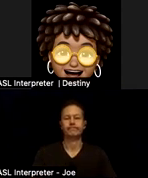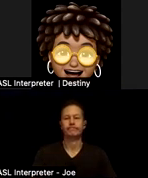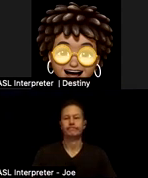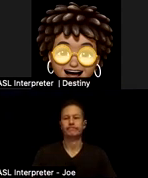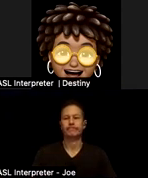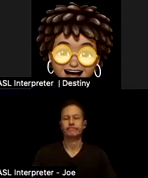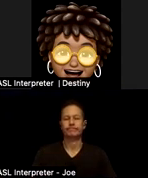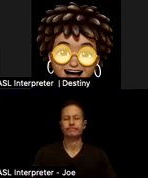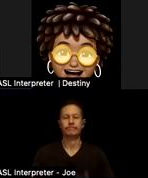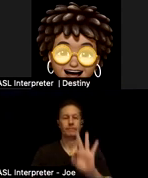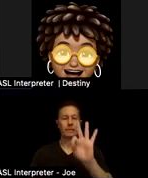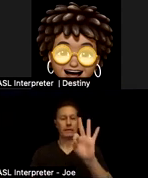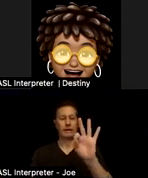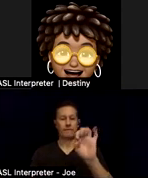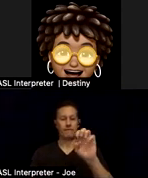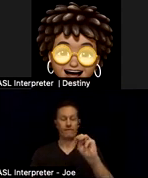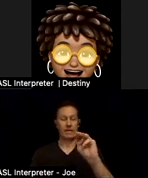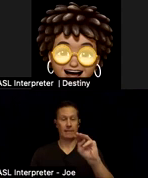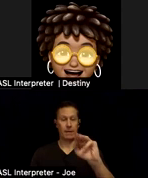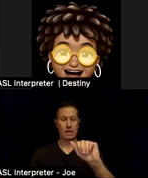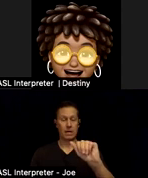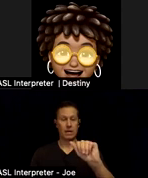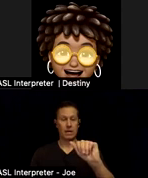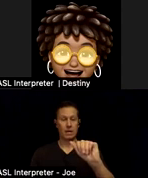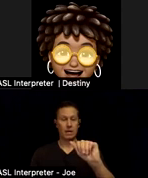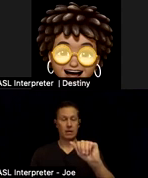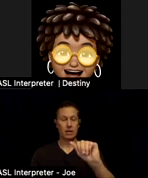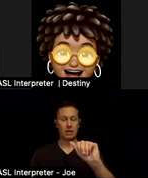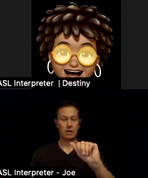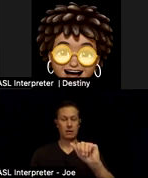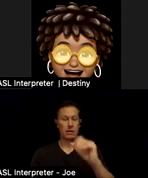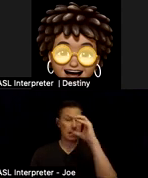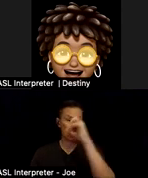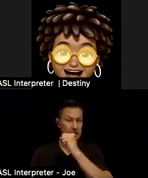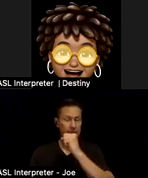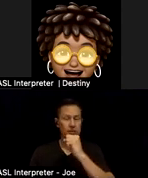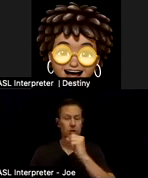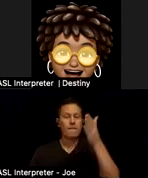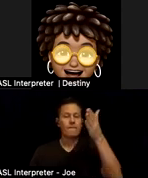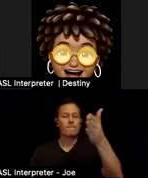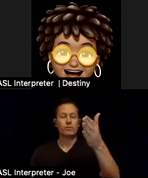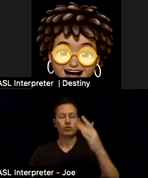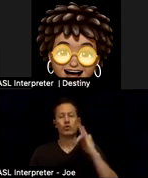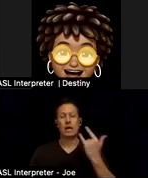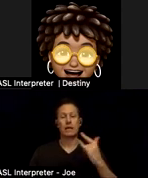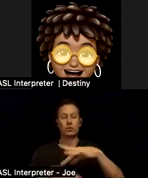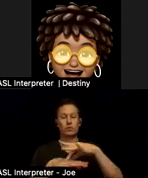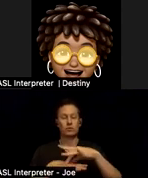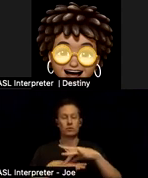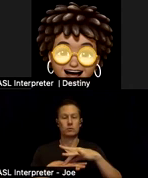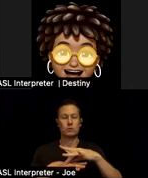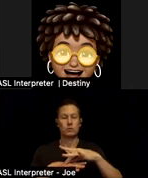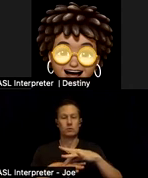FEMA estimates that future California earthquakes will cause massive non-structural damage.